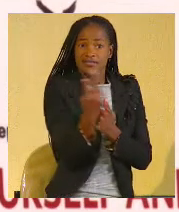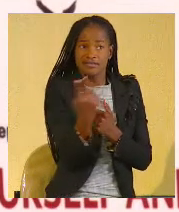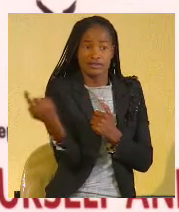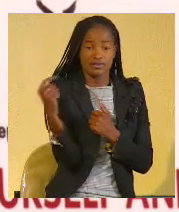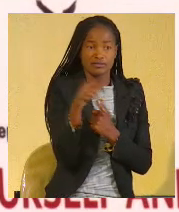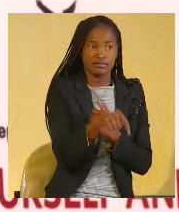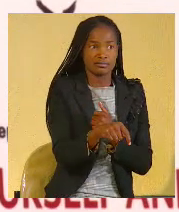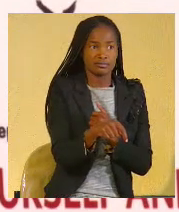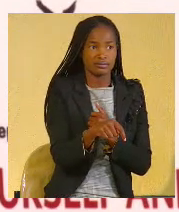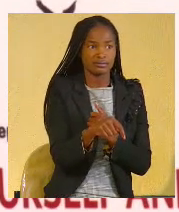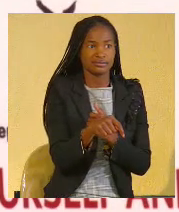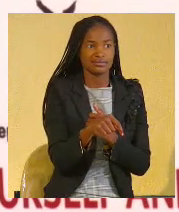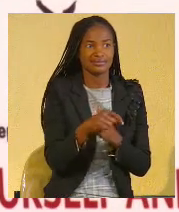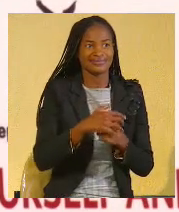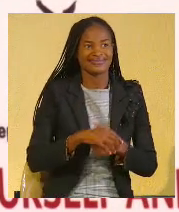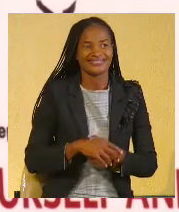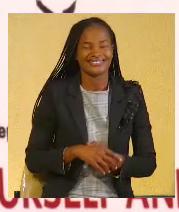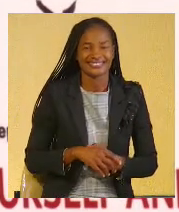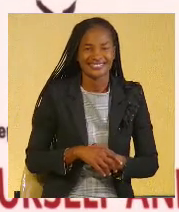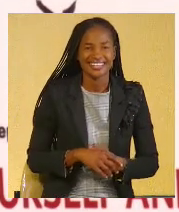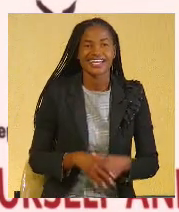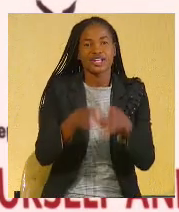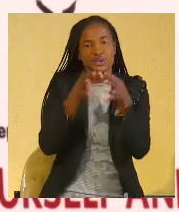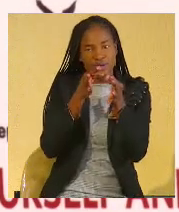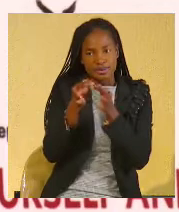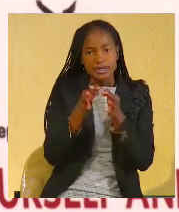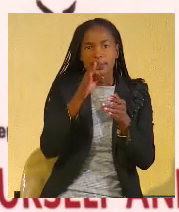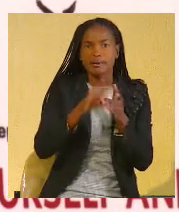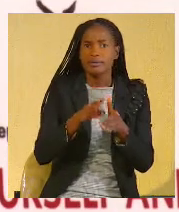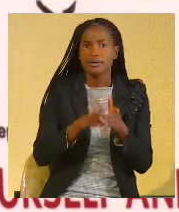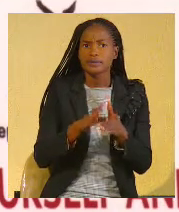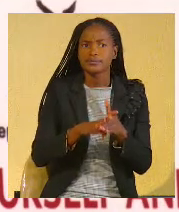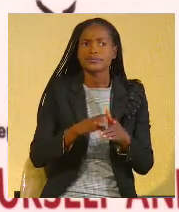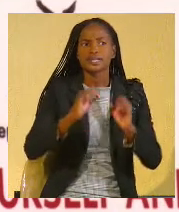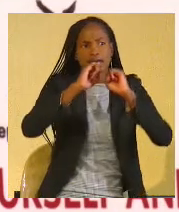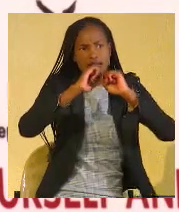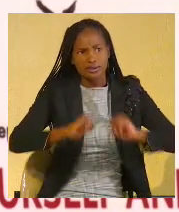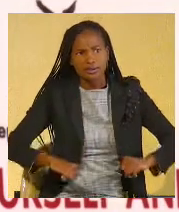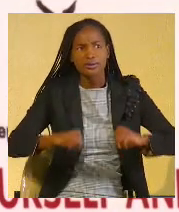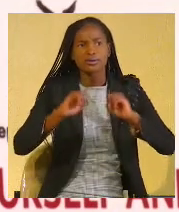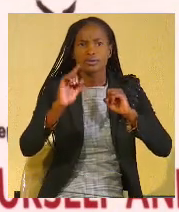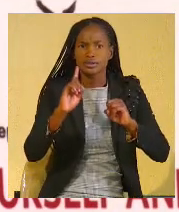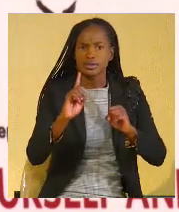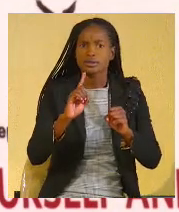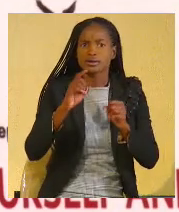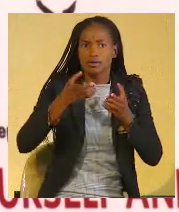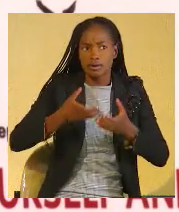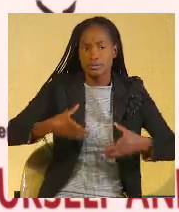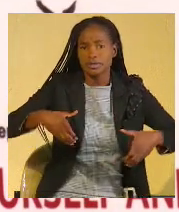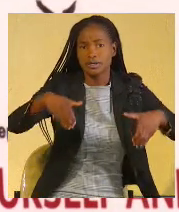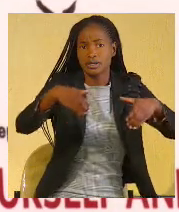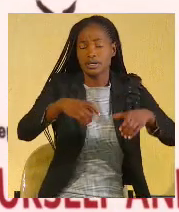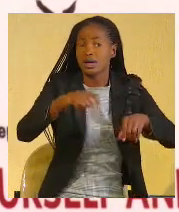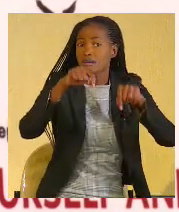Home Health and Social Services, to talk about what cabinet decisions have been made since, of course, the state of